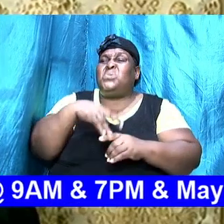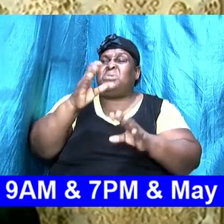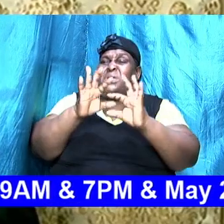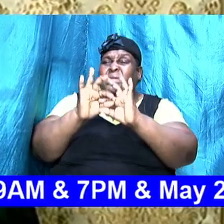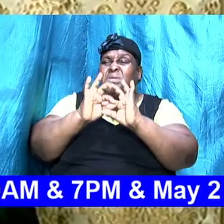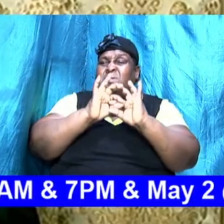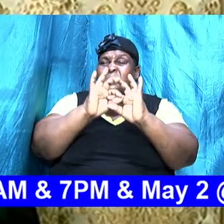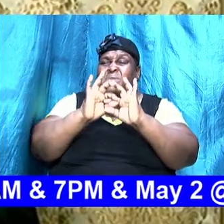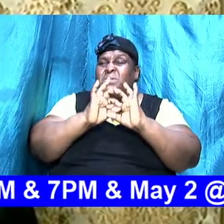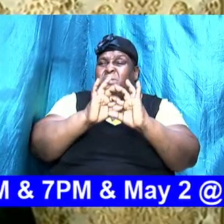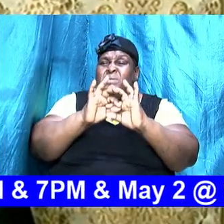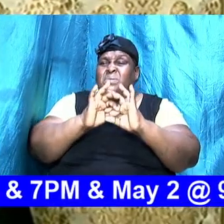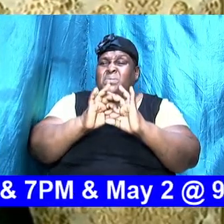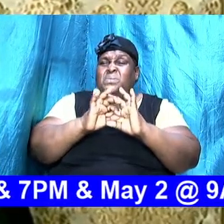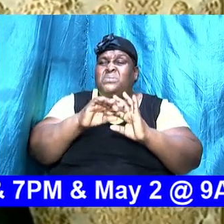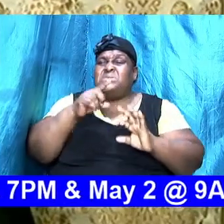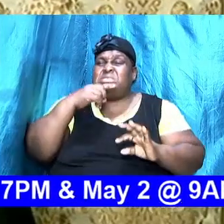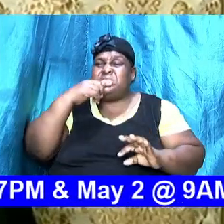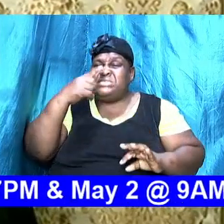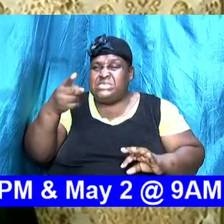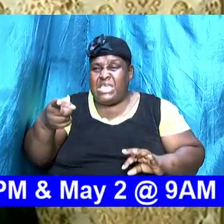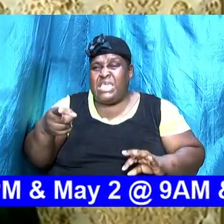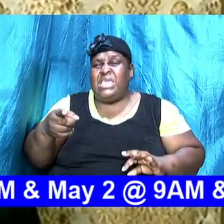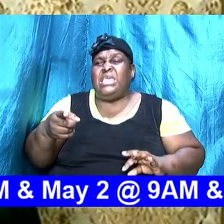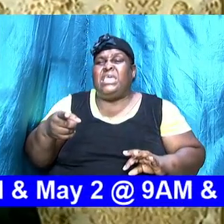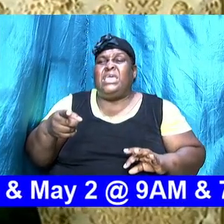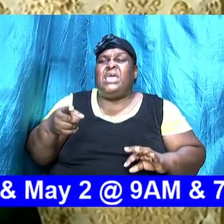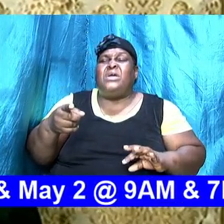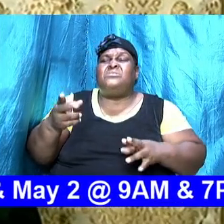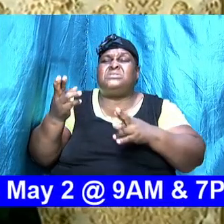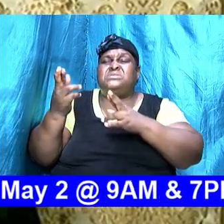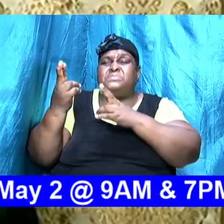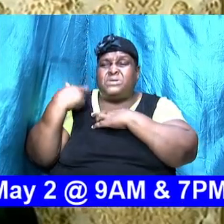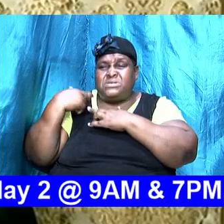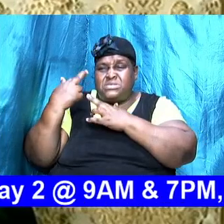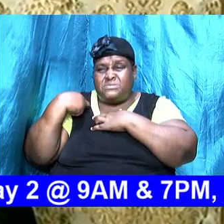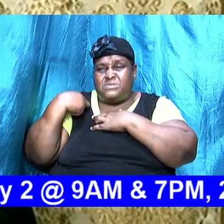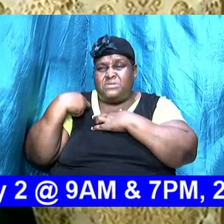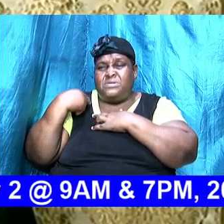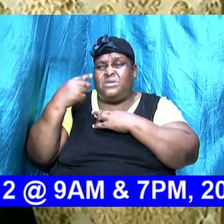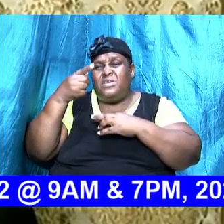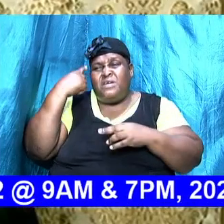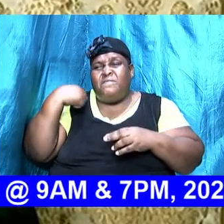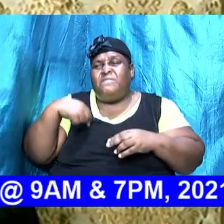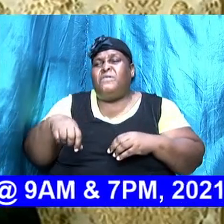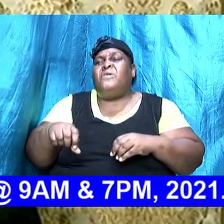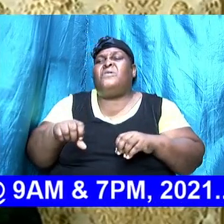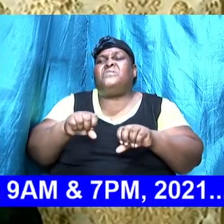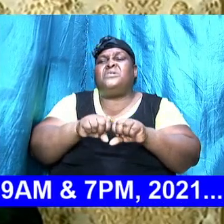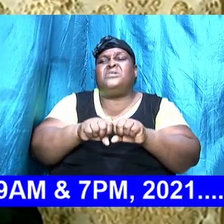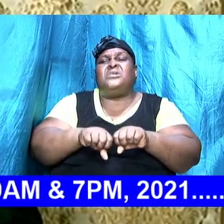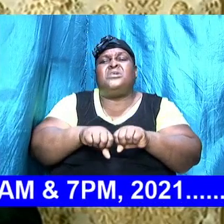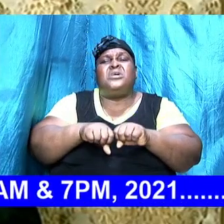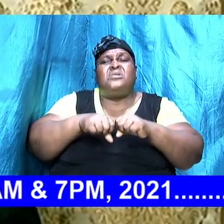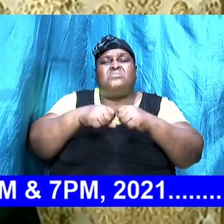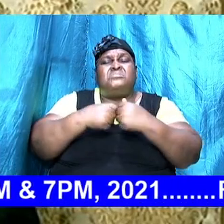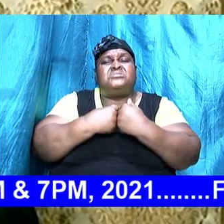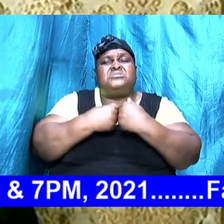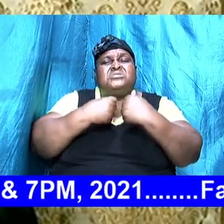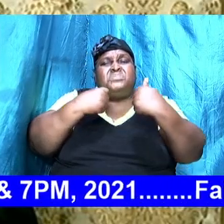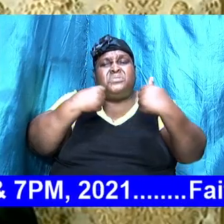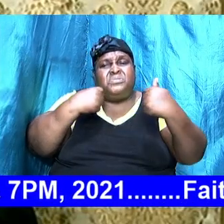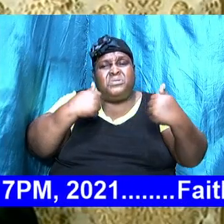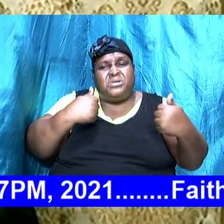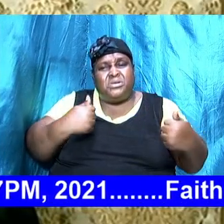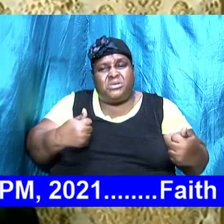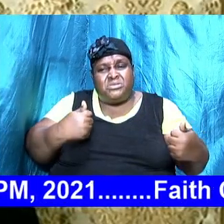solely responsible for the breakdown, for the crashing, for